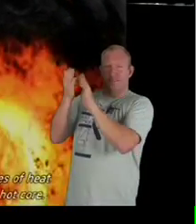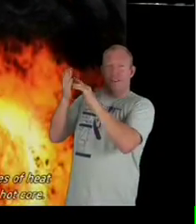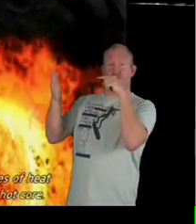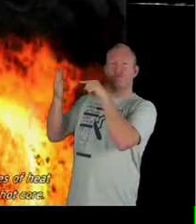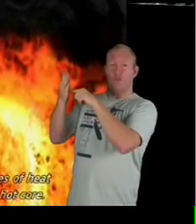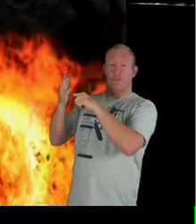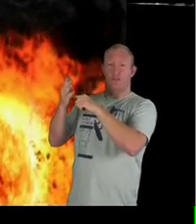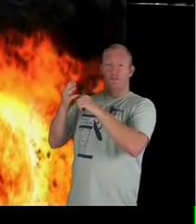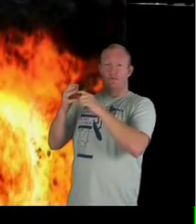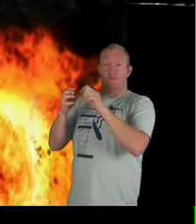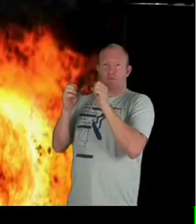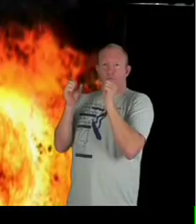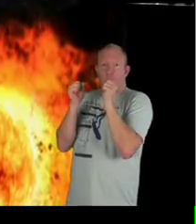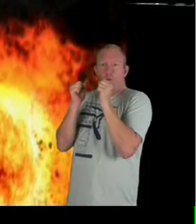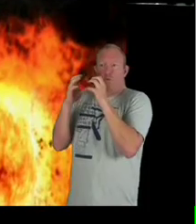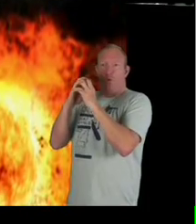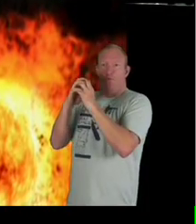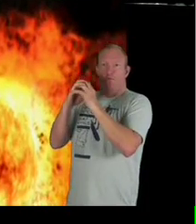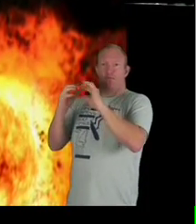hot core.